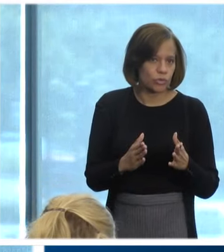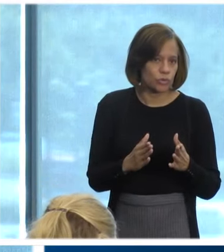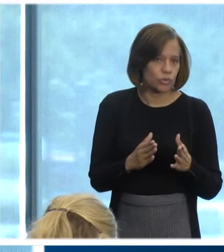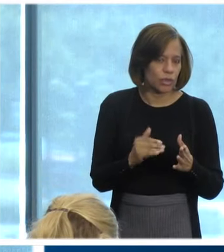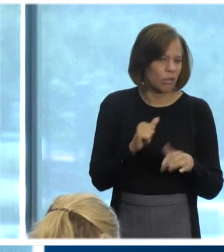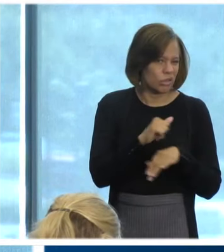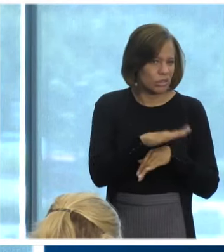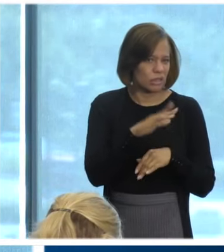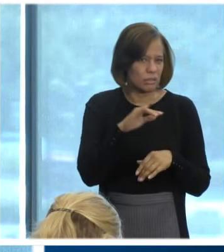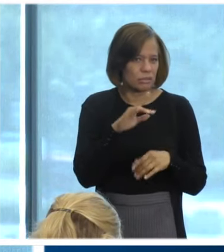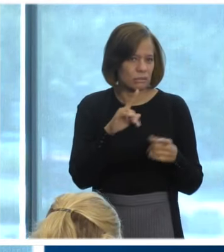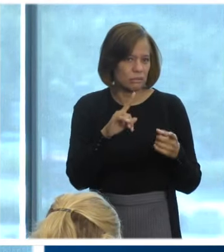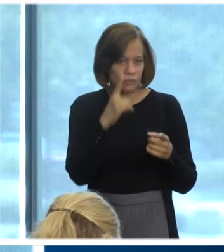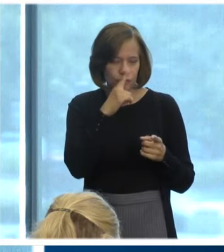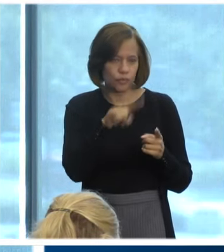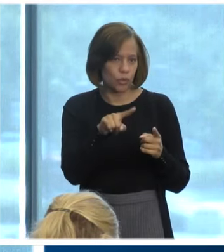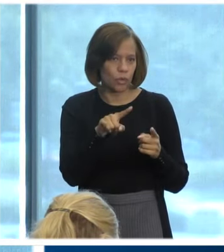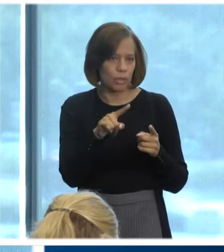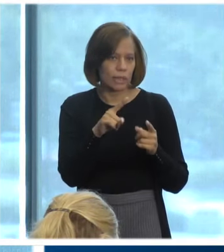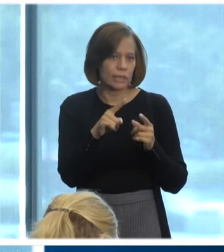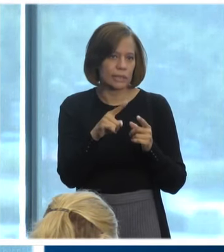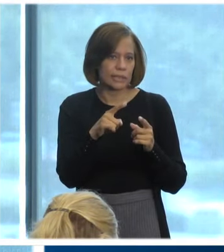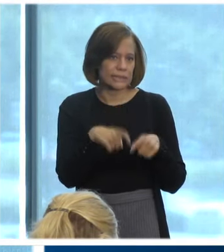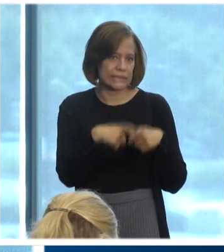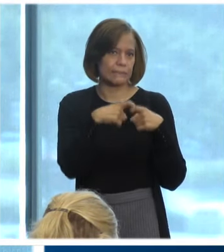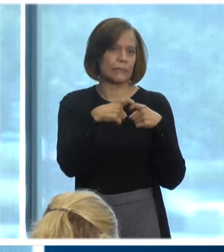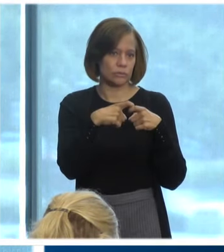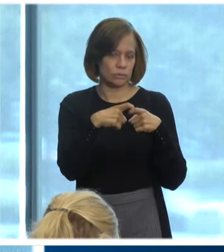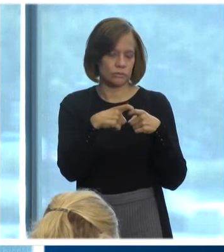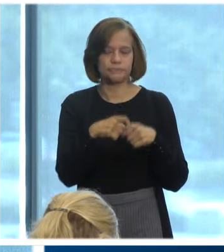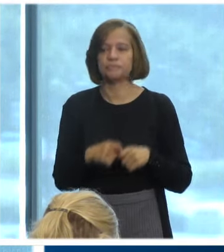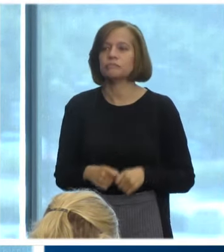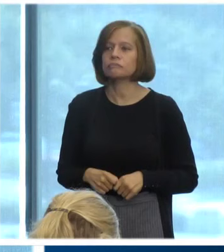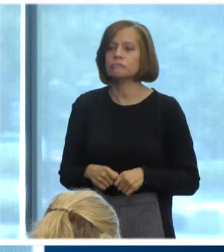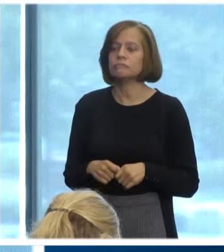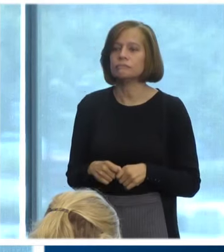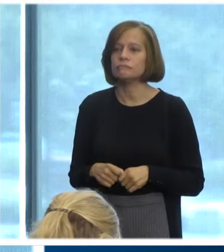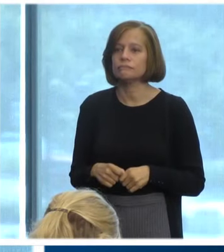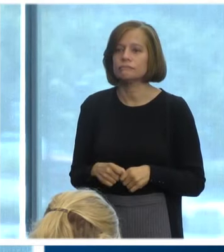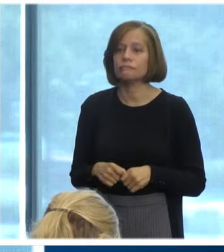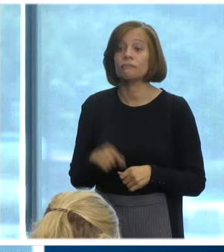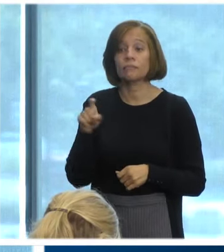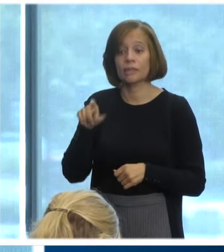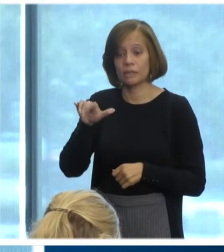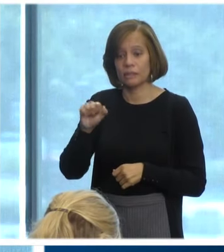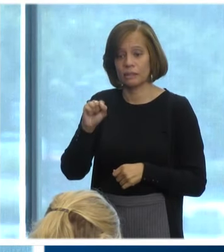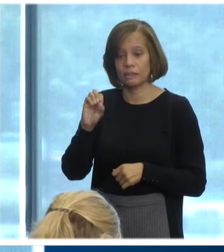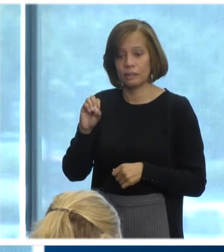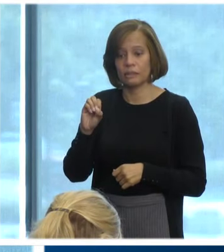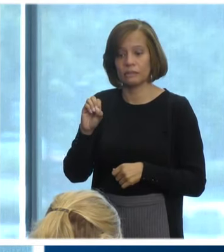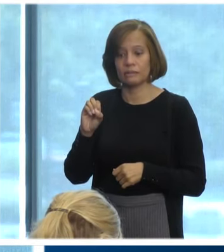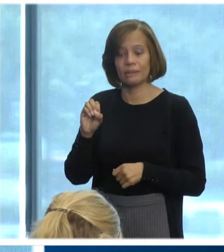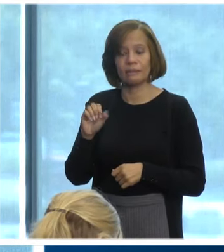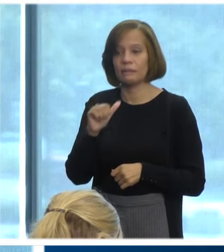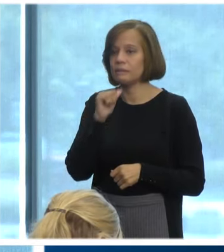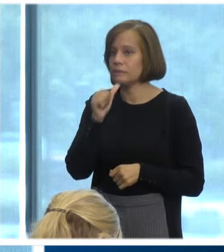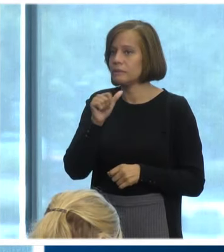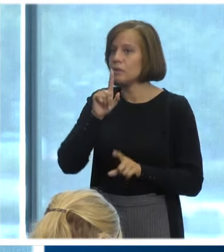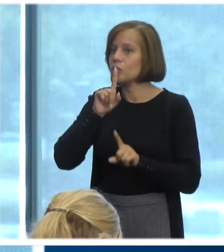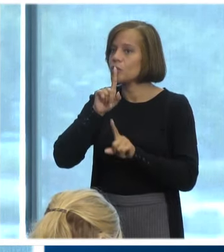for suspension. This was a case where, as I understand, it was a fail to report